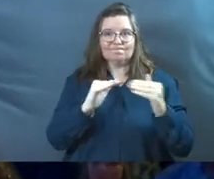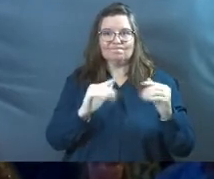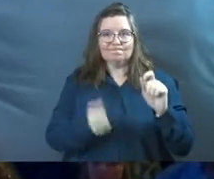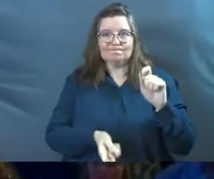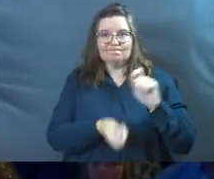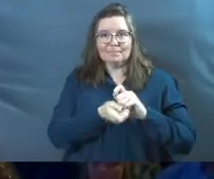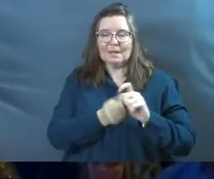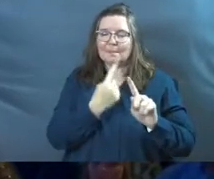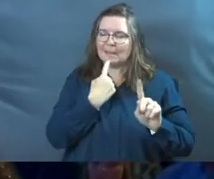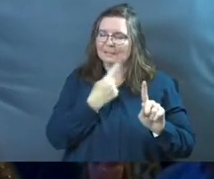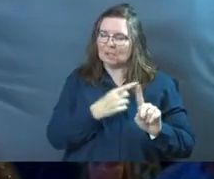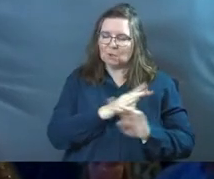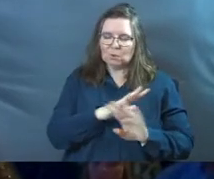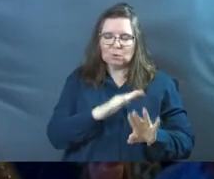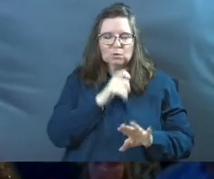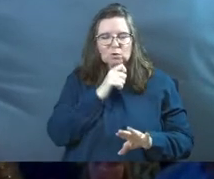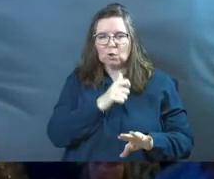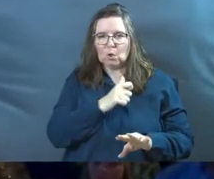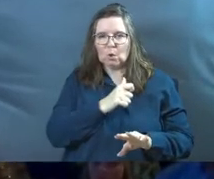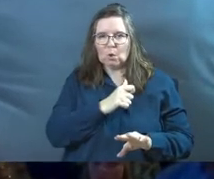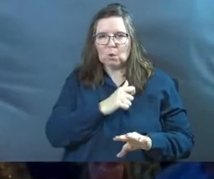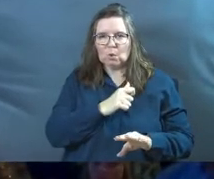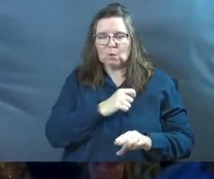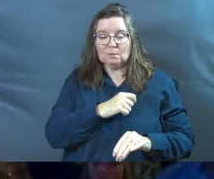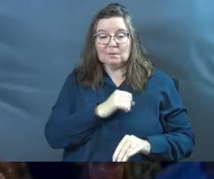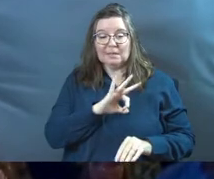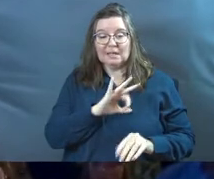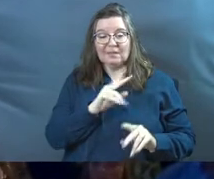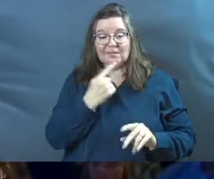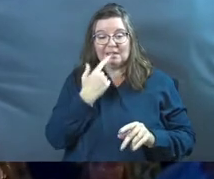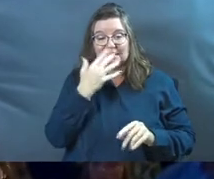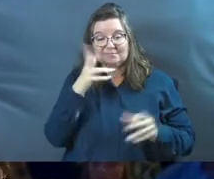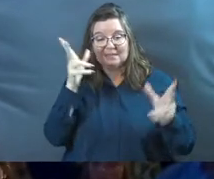but I tell you, do not resist an evil person. If